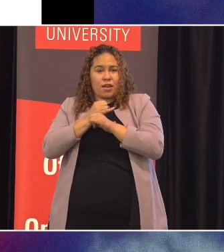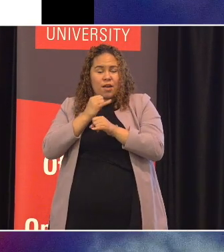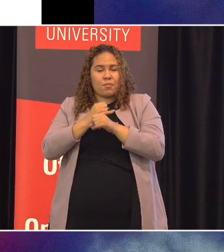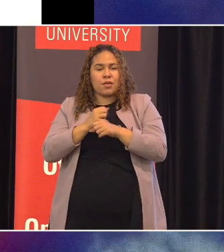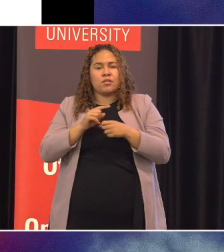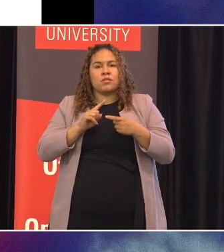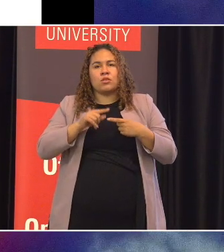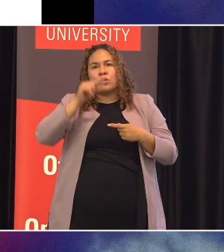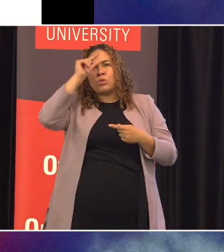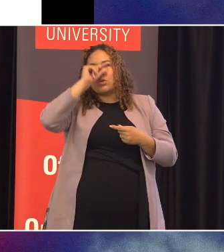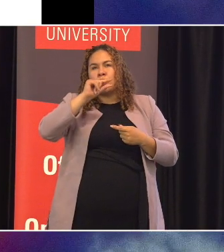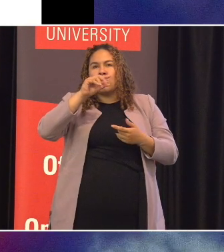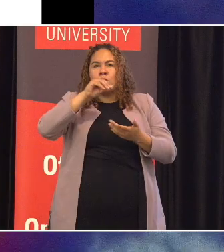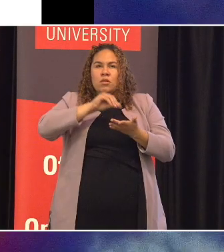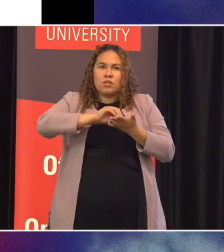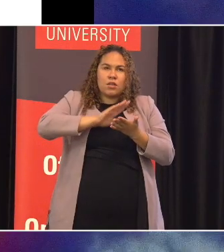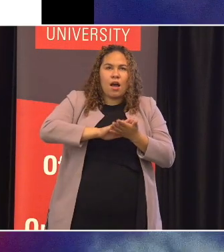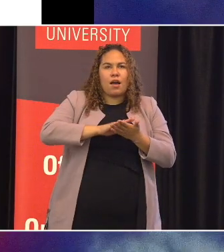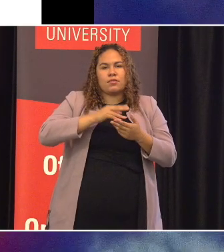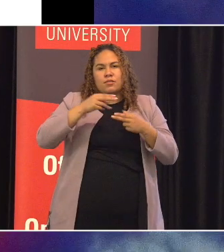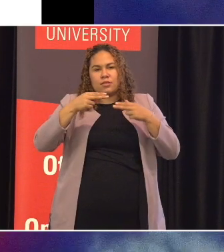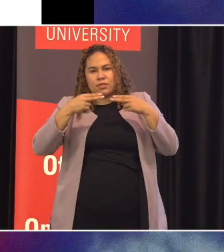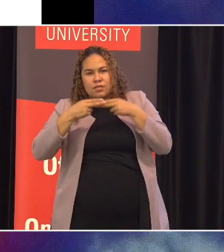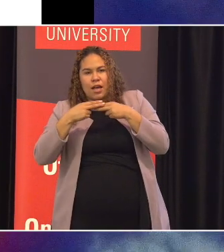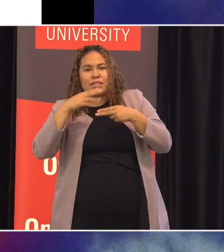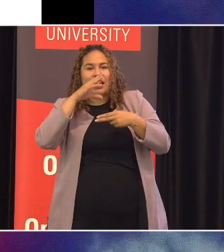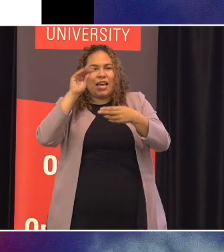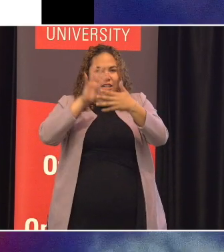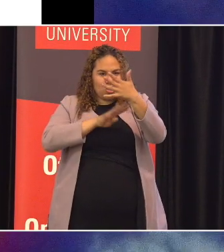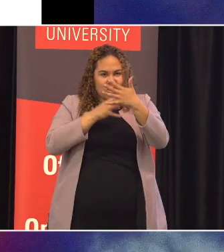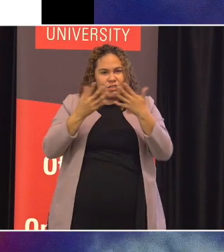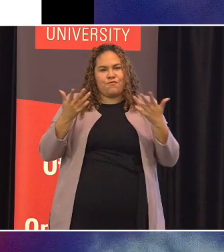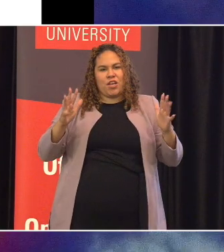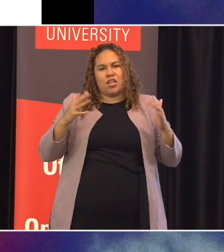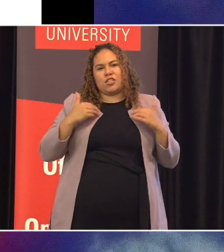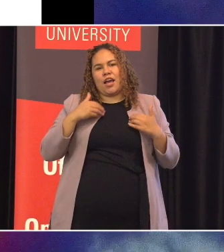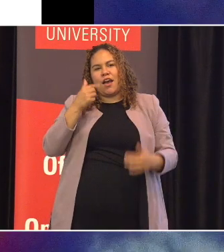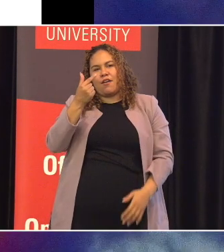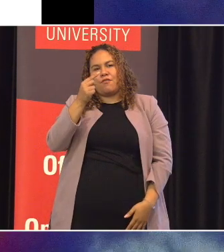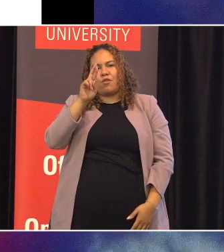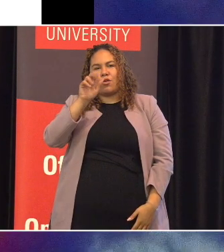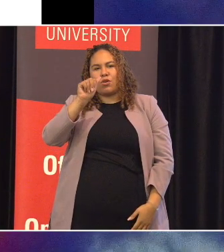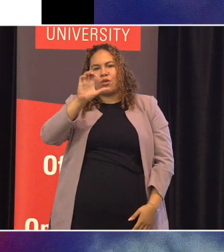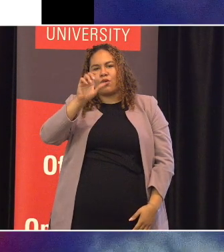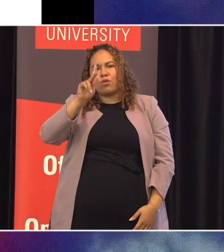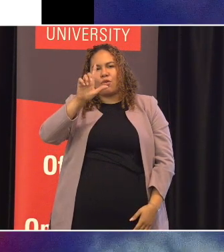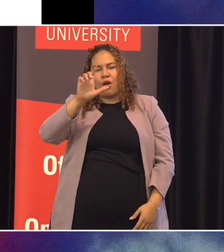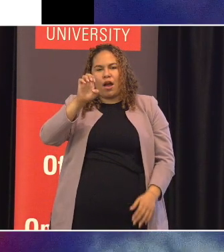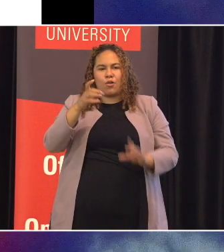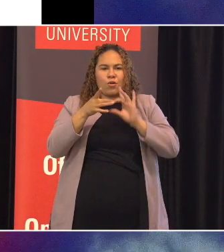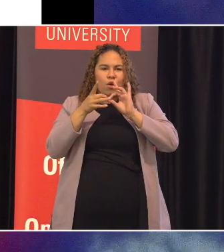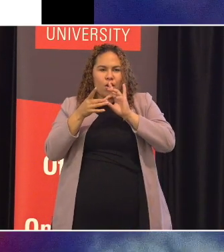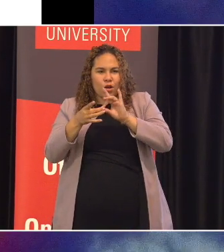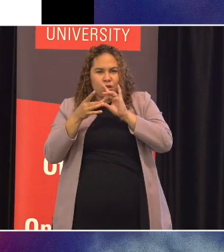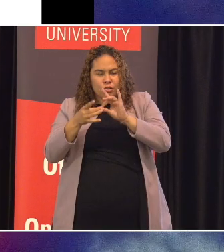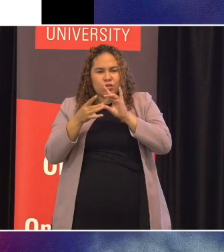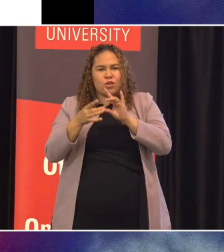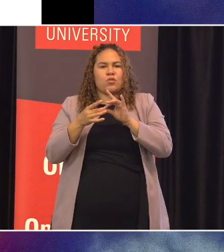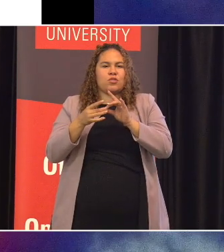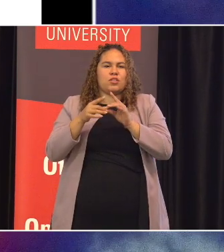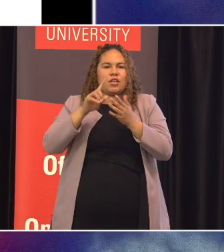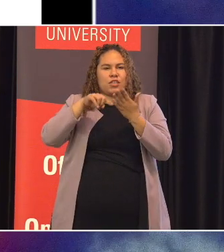Google Sheets all have a Grackle associated checker that you can download from the Google Workspace.